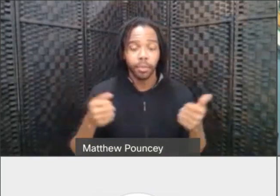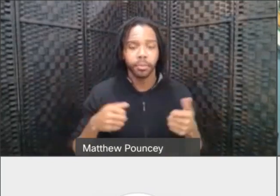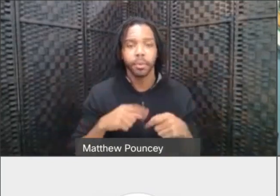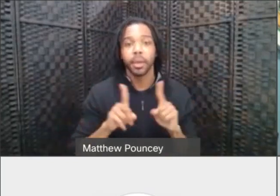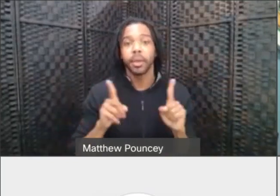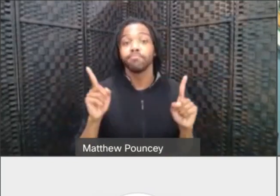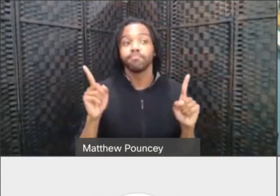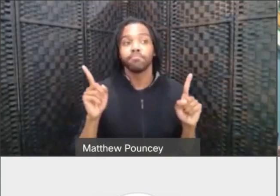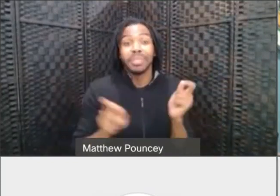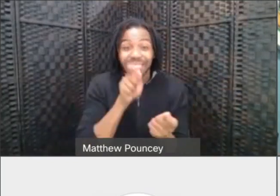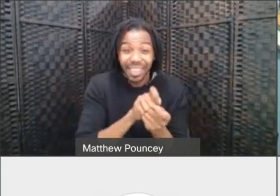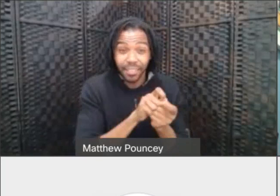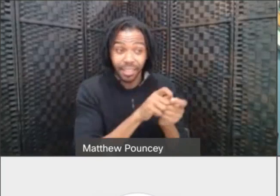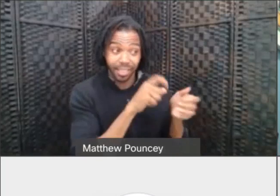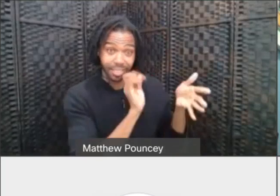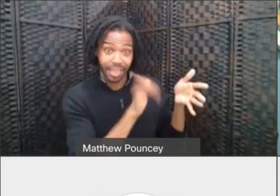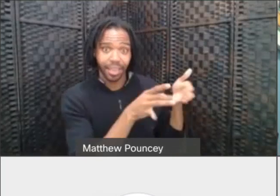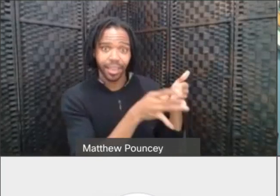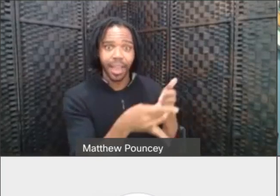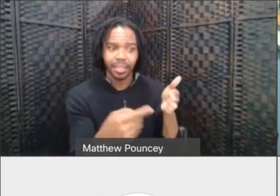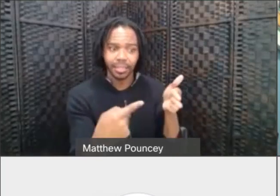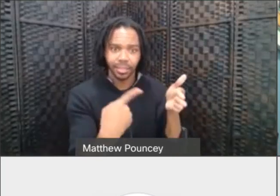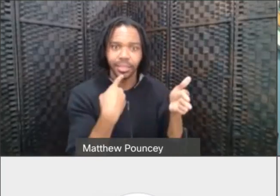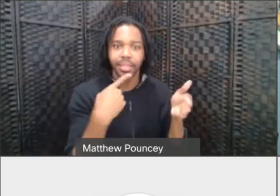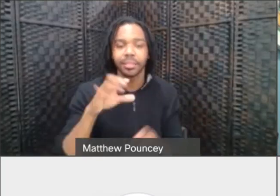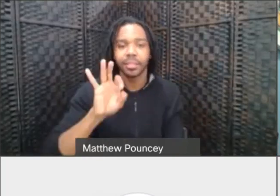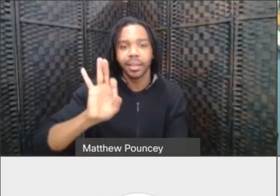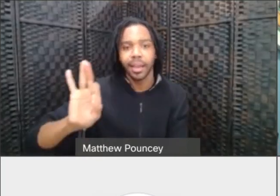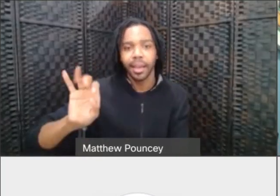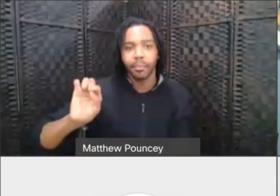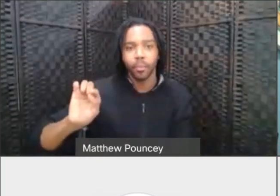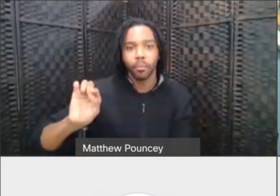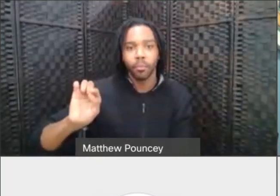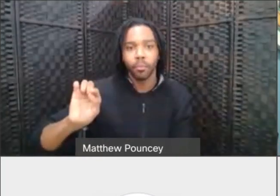But the specific guidance in that is that it's 99.